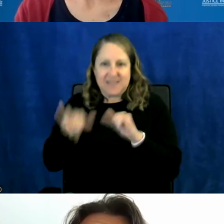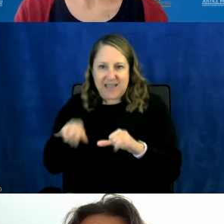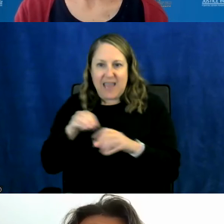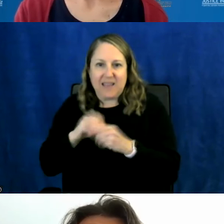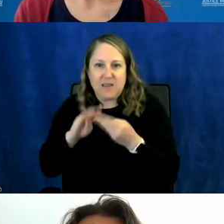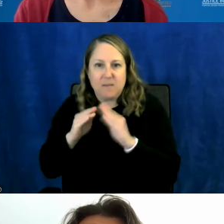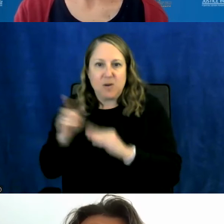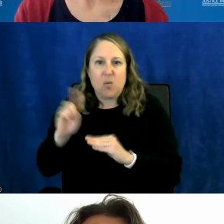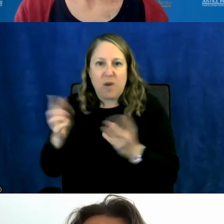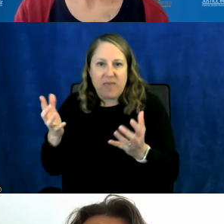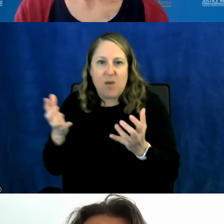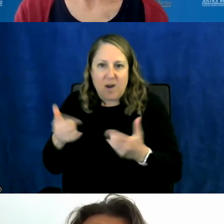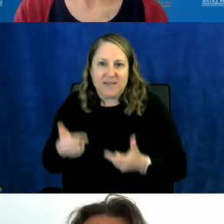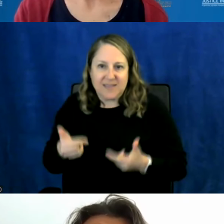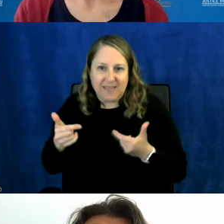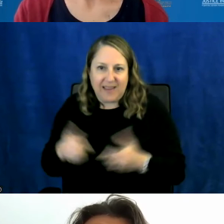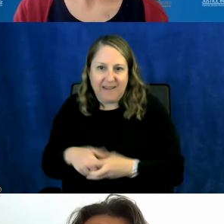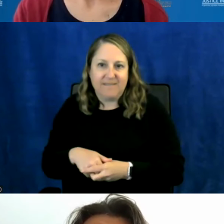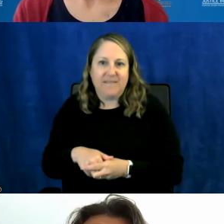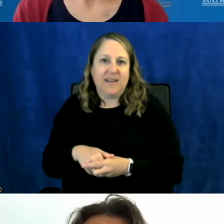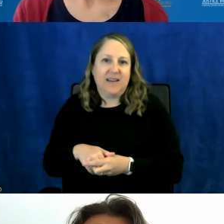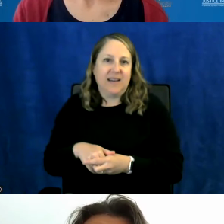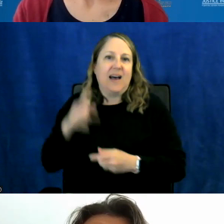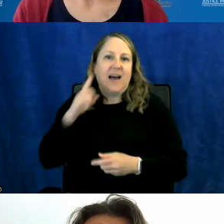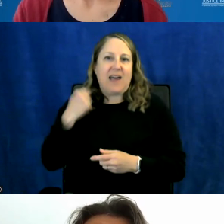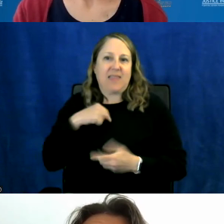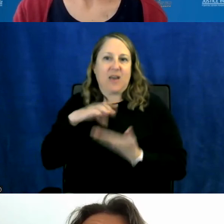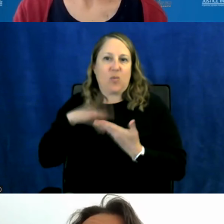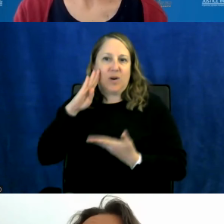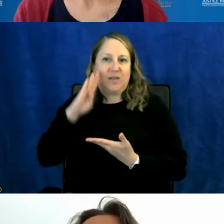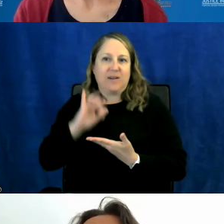reside. So I think that we're learning that that's really